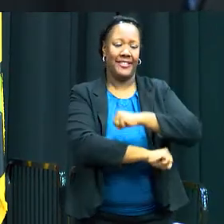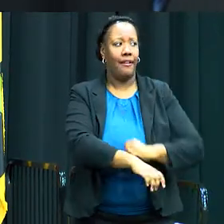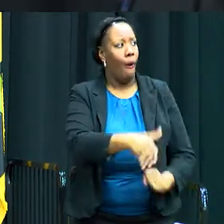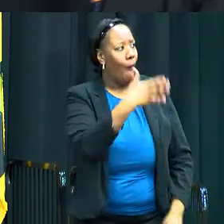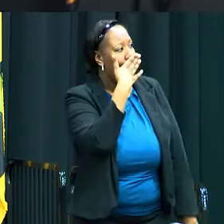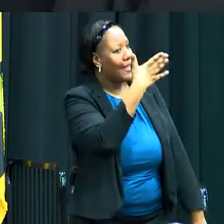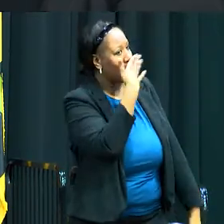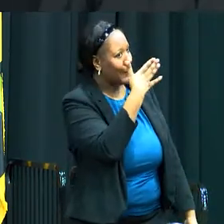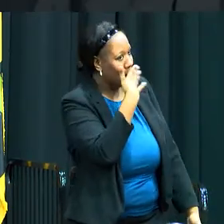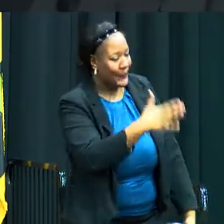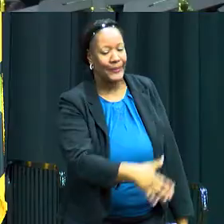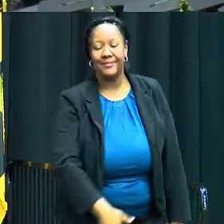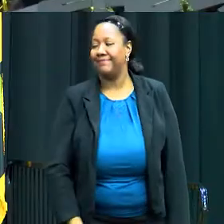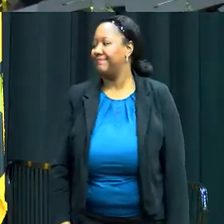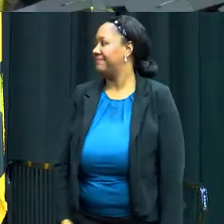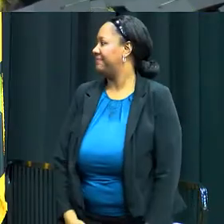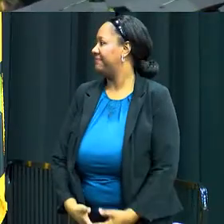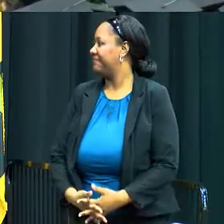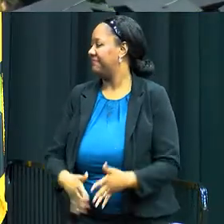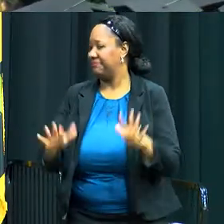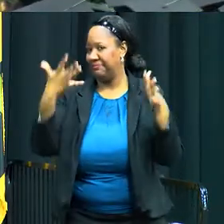Thank you. Thank you.